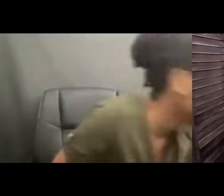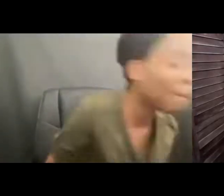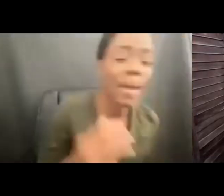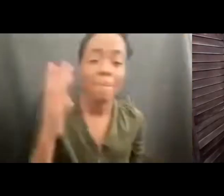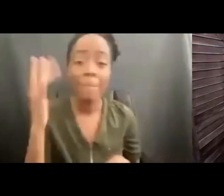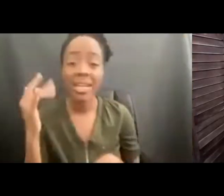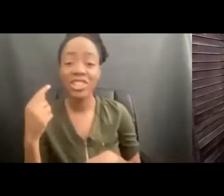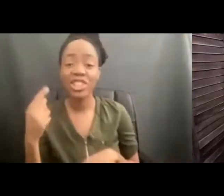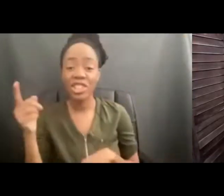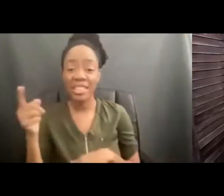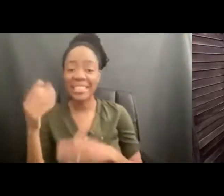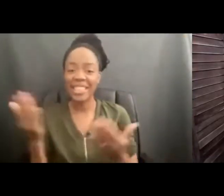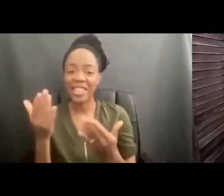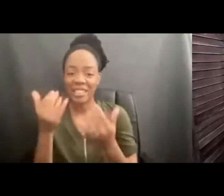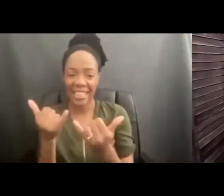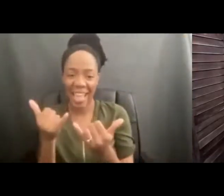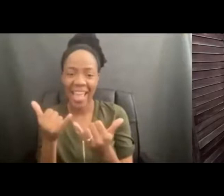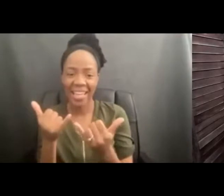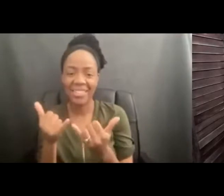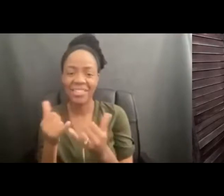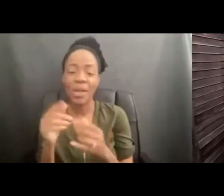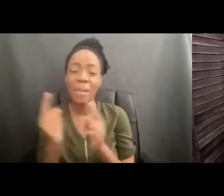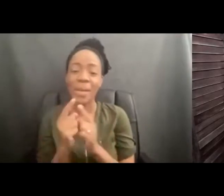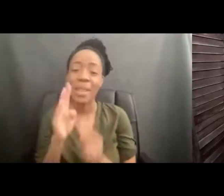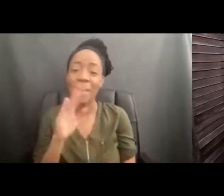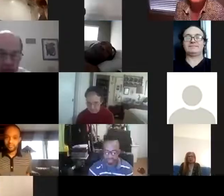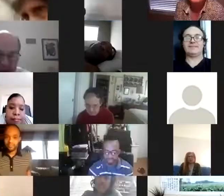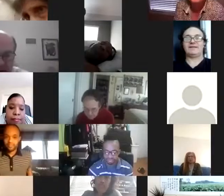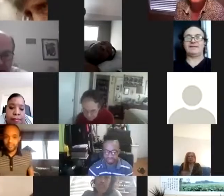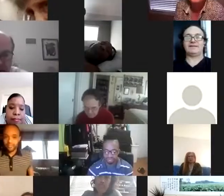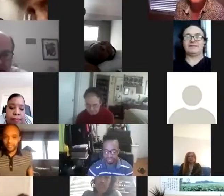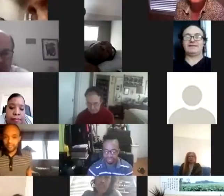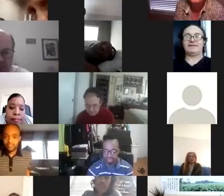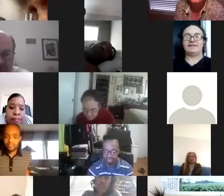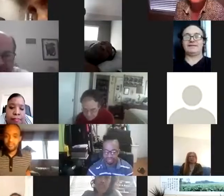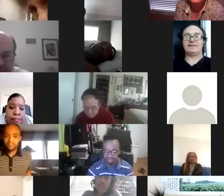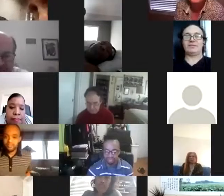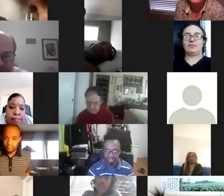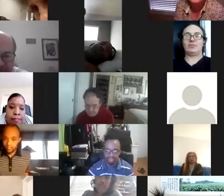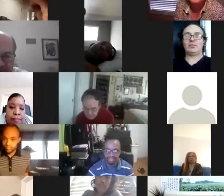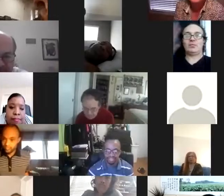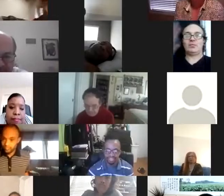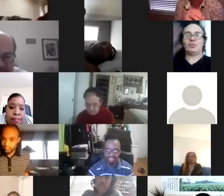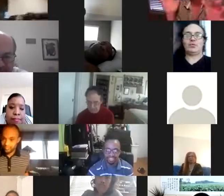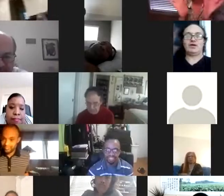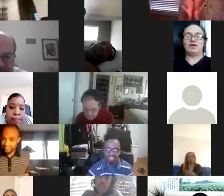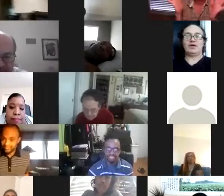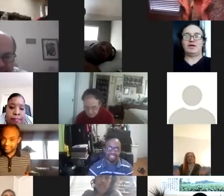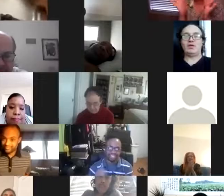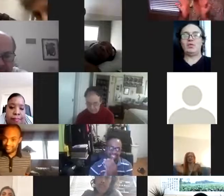us on Meet the Biz. Everyone, Miss Marion